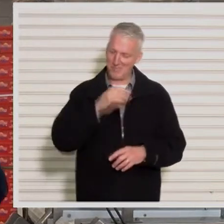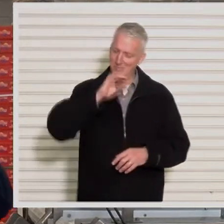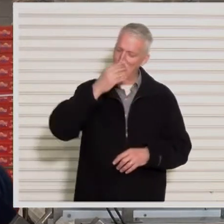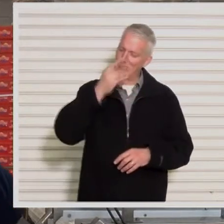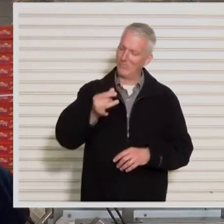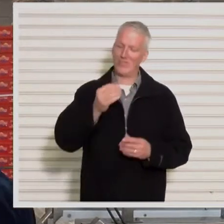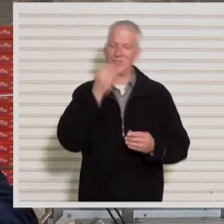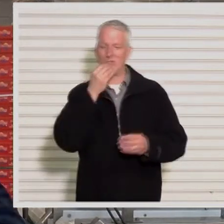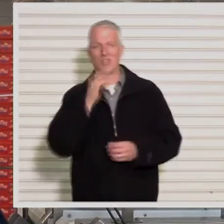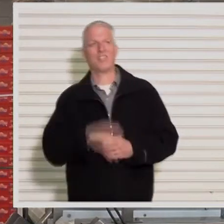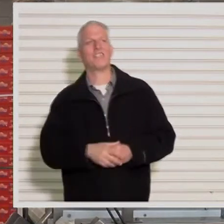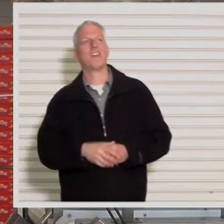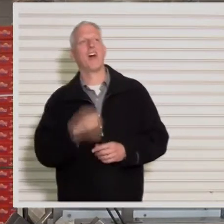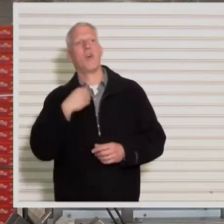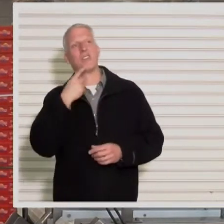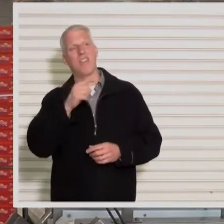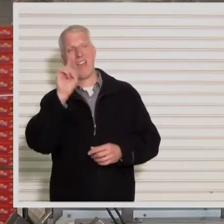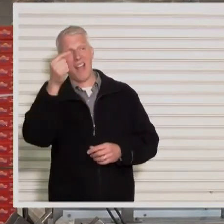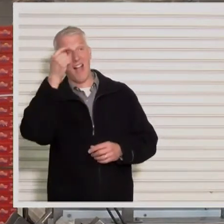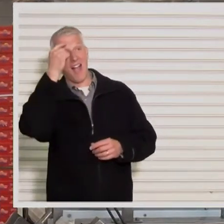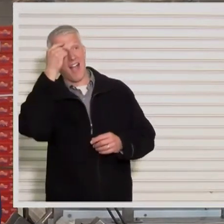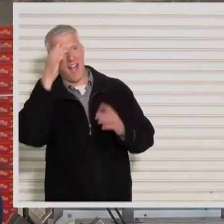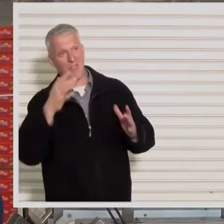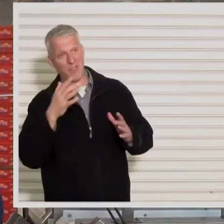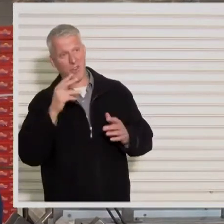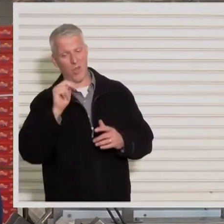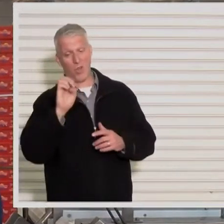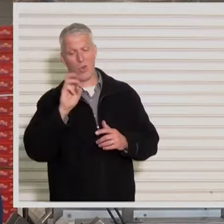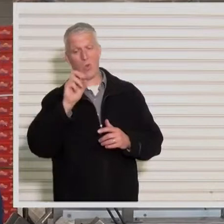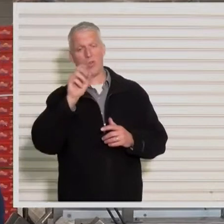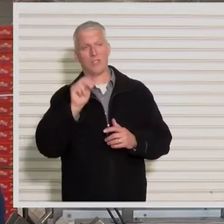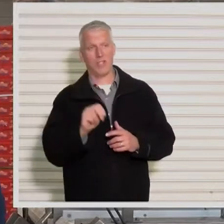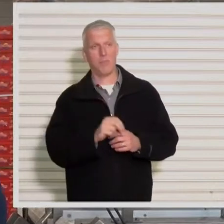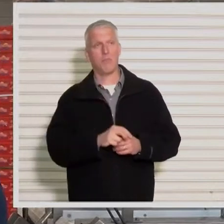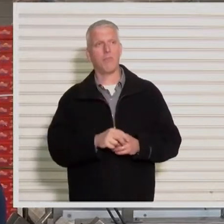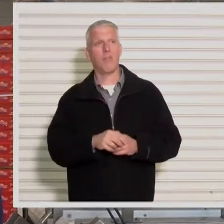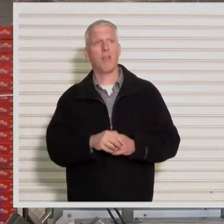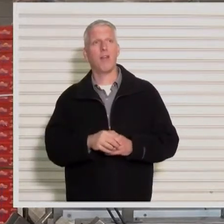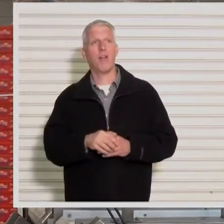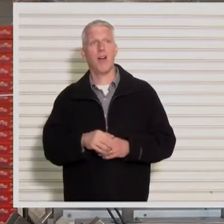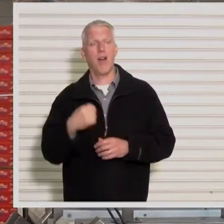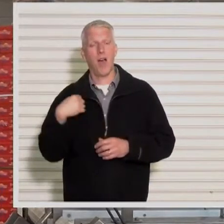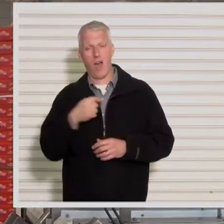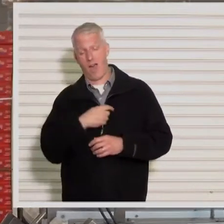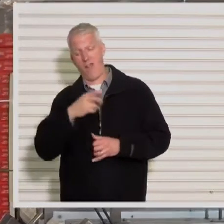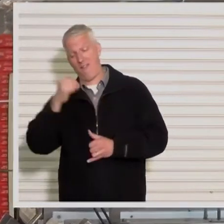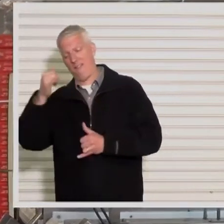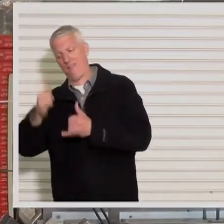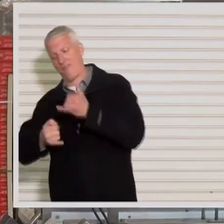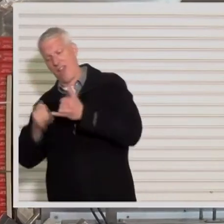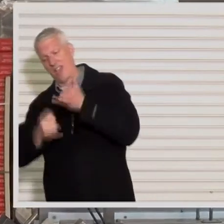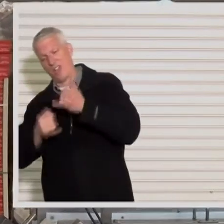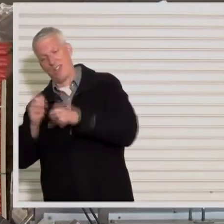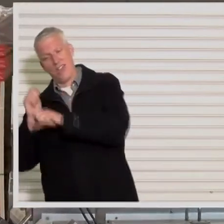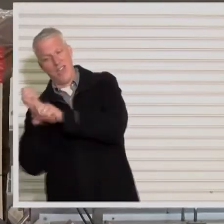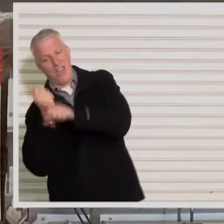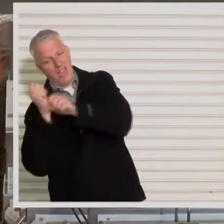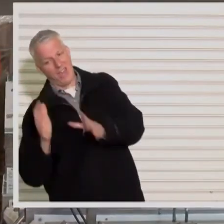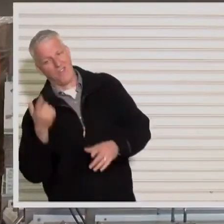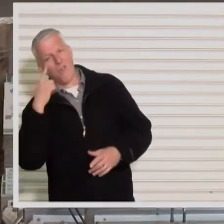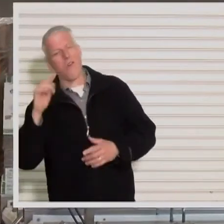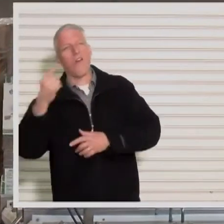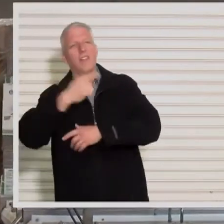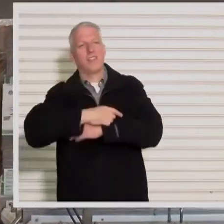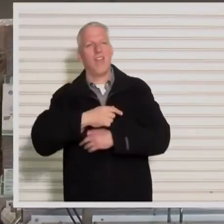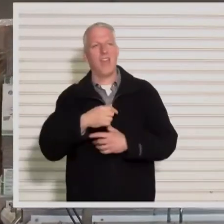Governor Newsom, our cleanup hitter for the day, please come on up. I heard you had a scholarship back